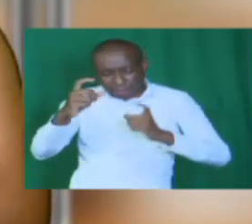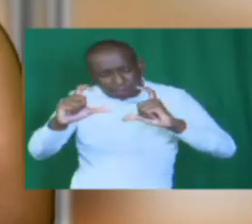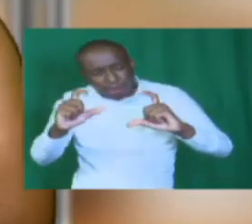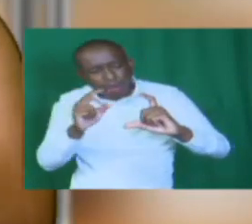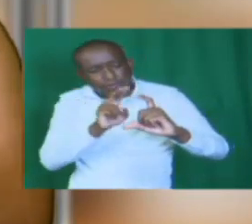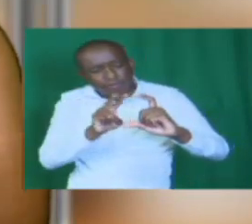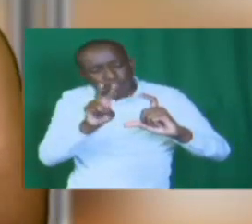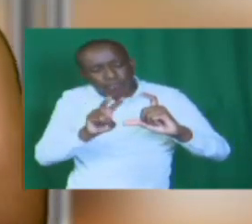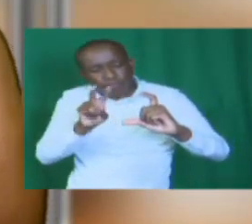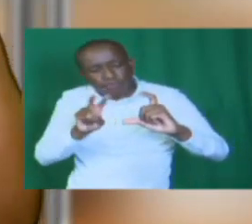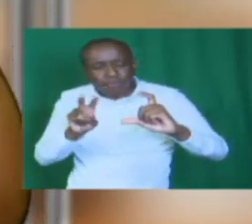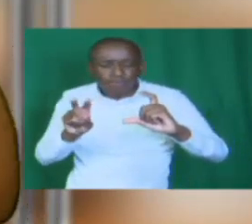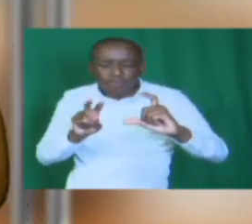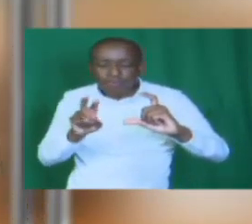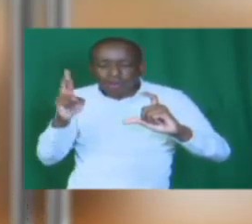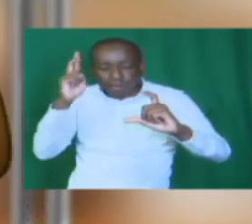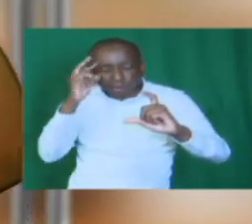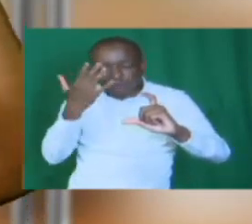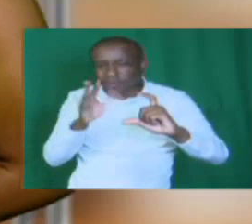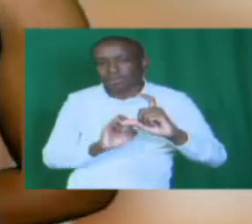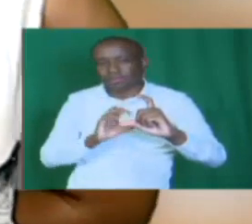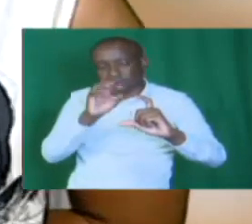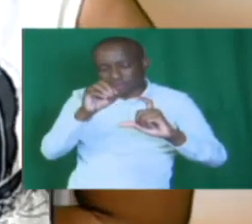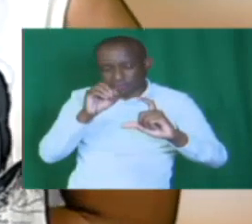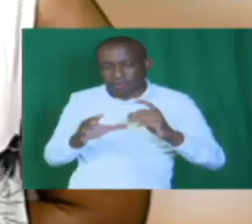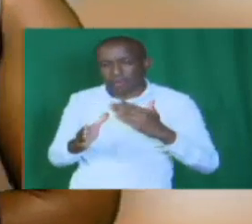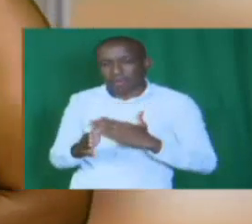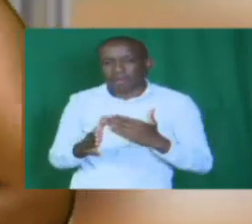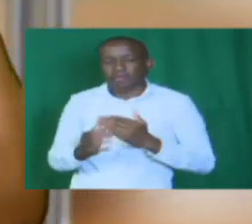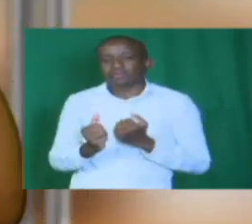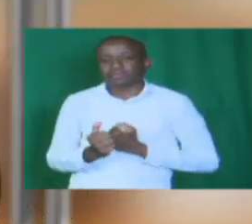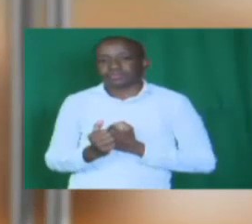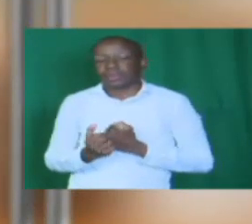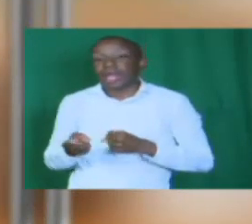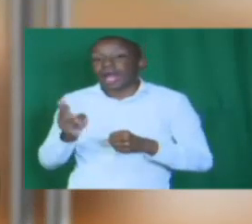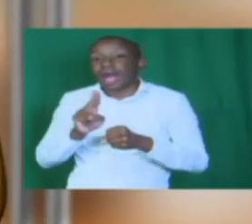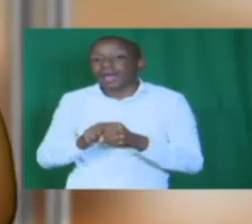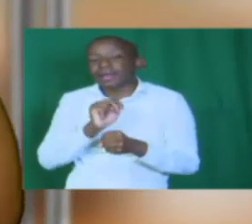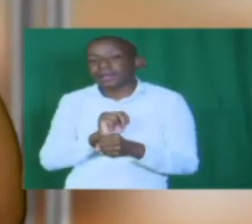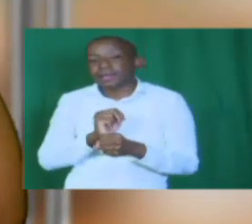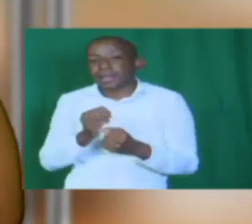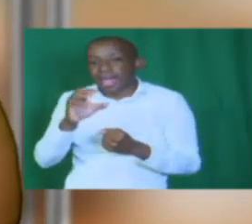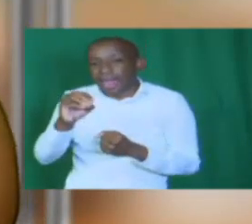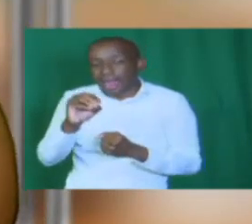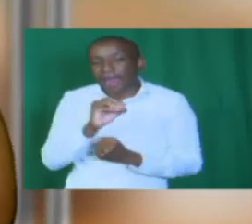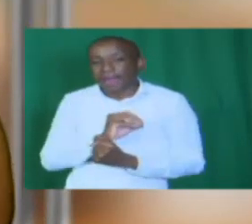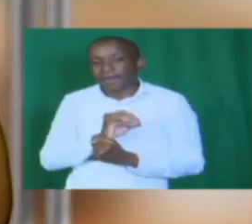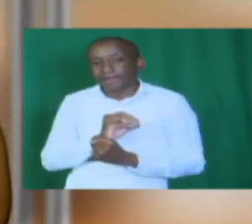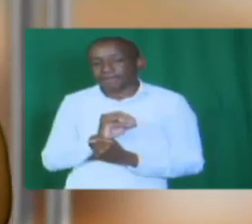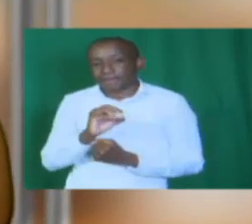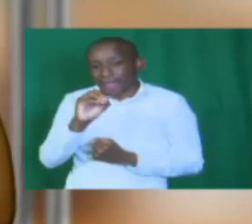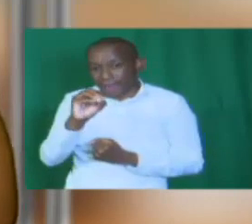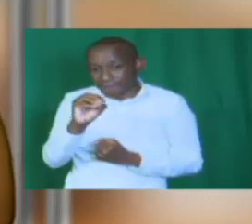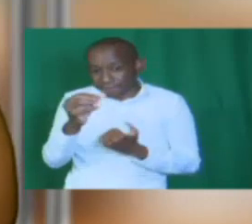text and retell that information. And then again, we have the state